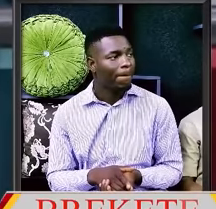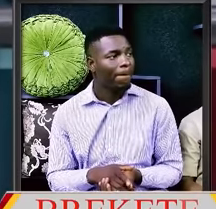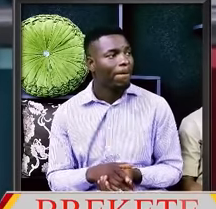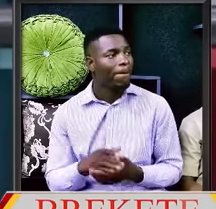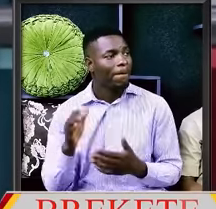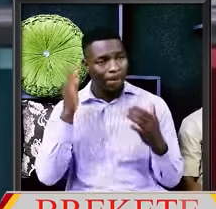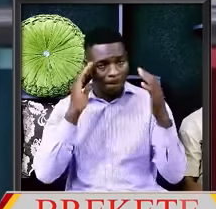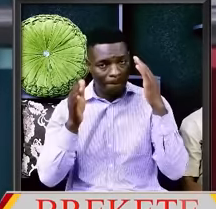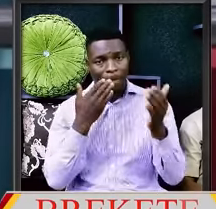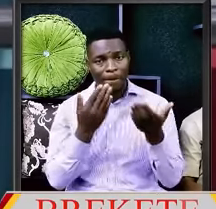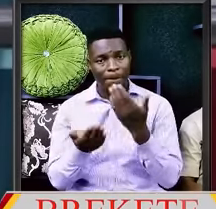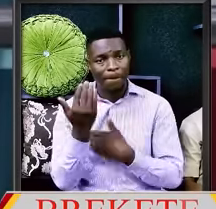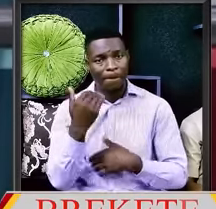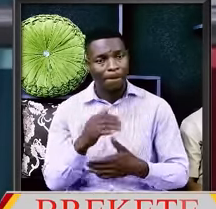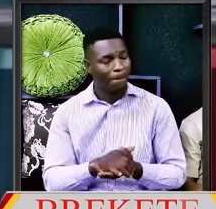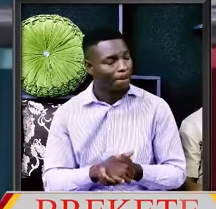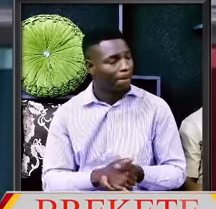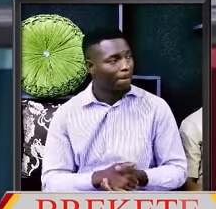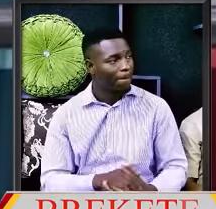Hello, good morning.